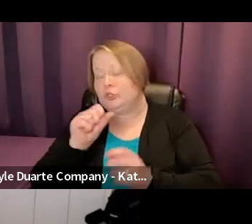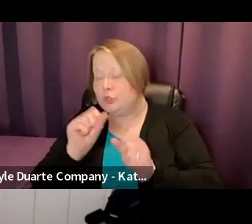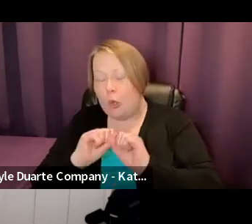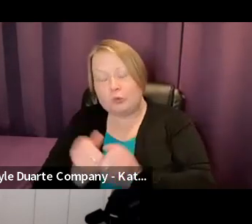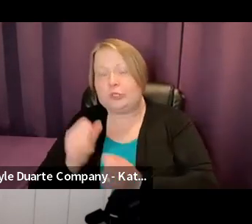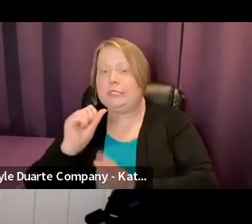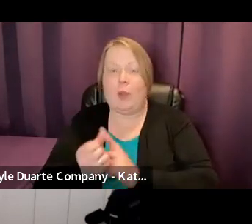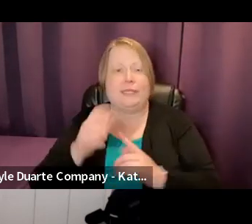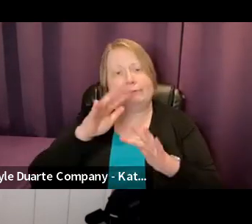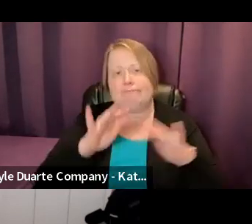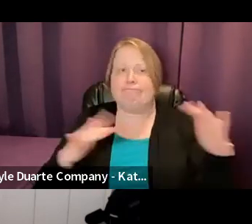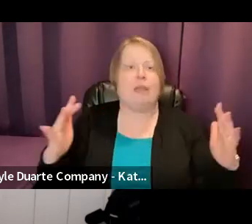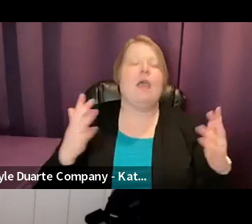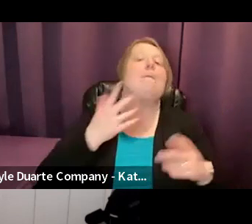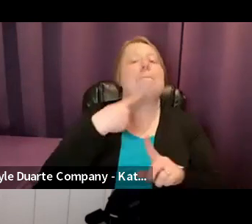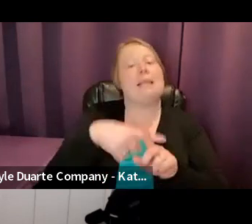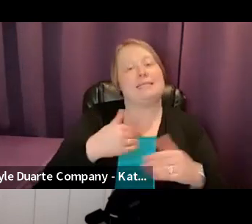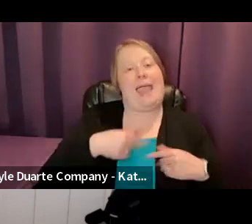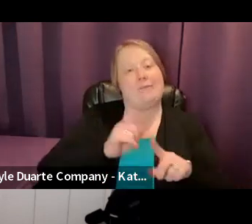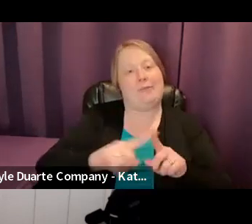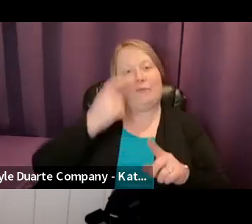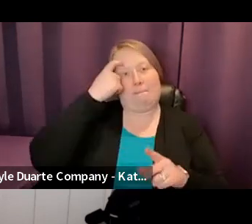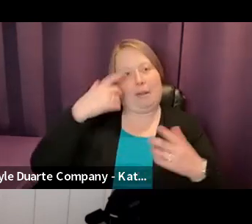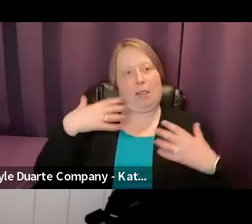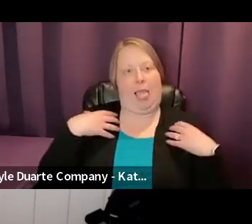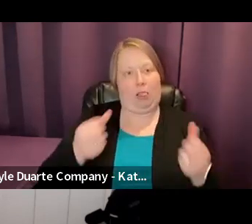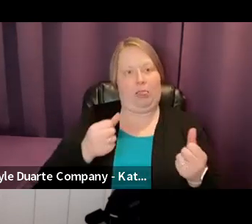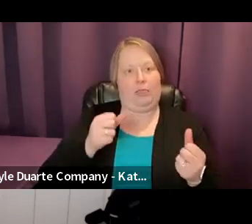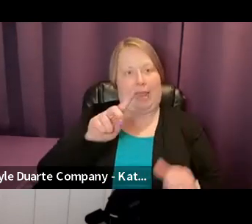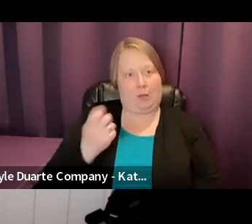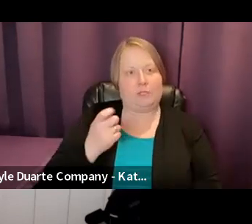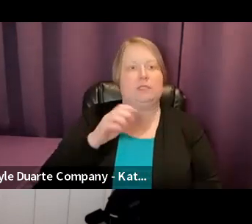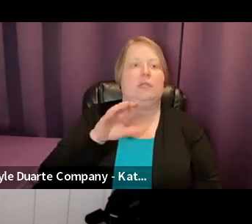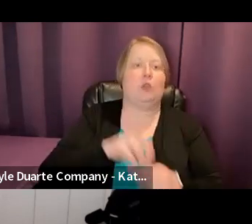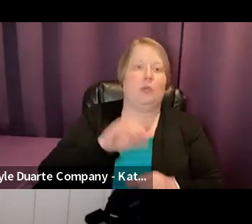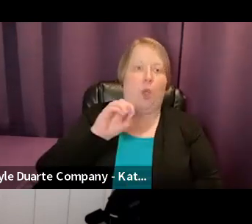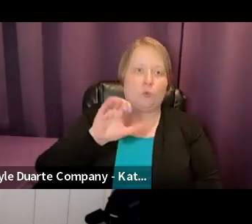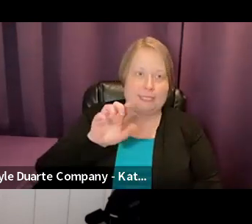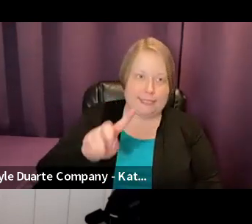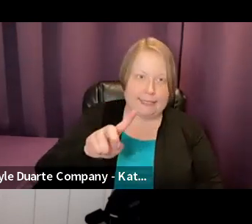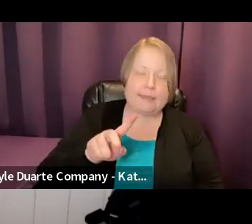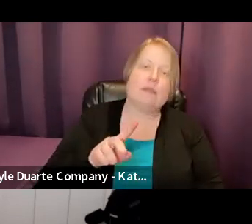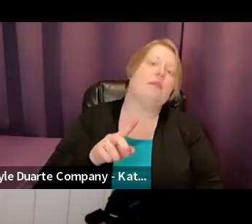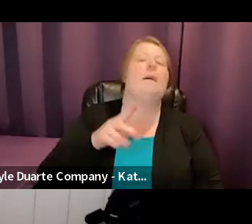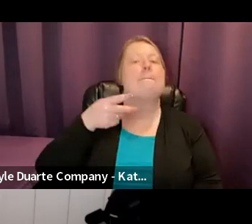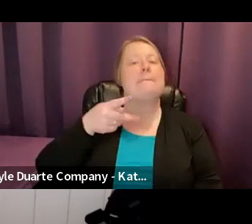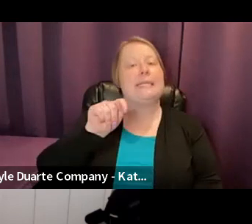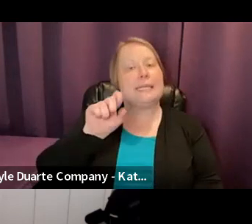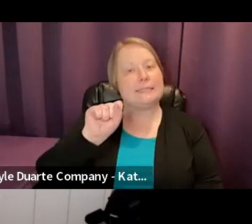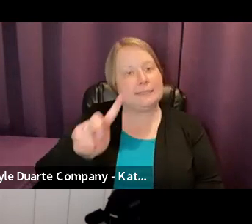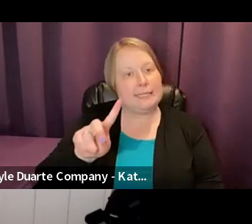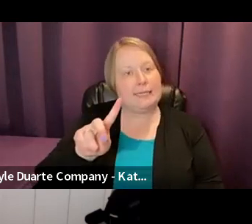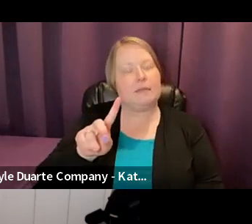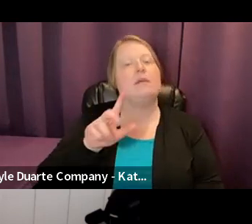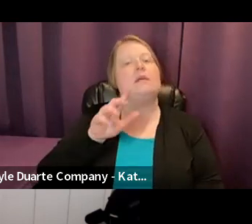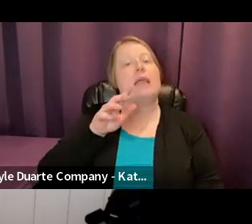have various mental health diagnoses, OCD. I have PTSD, I